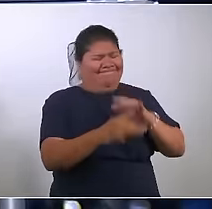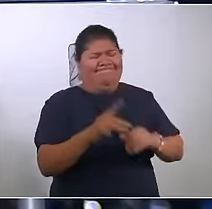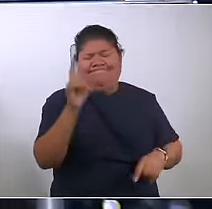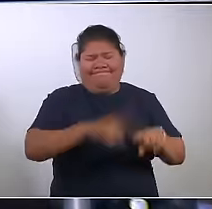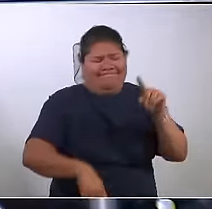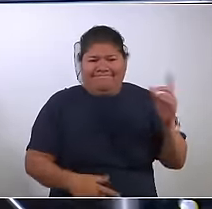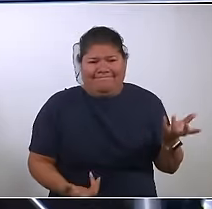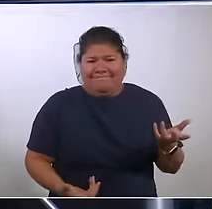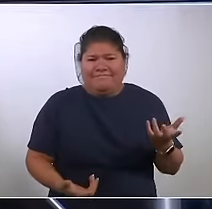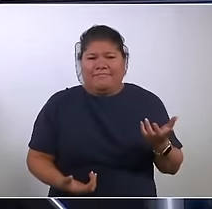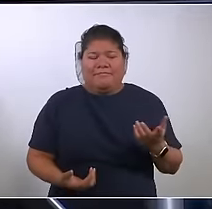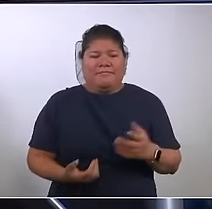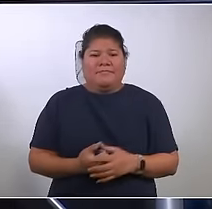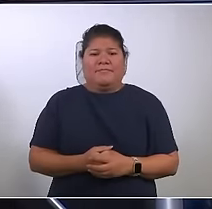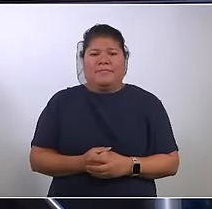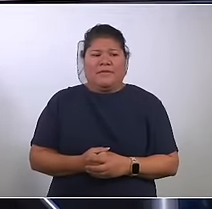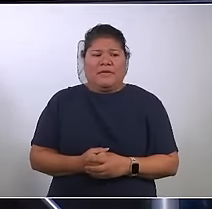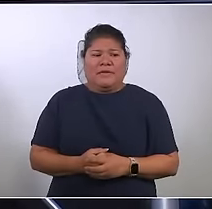lenguas.